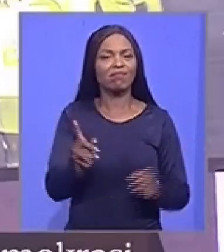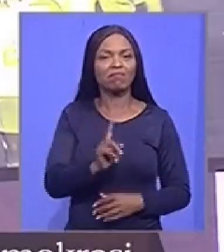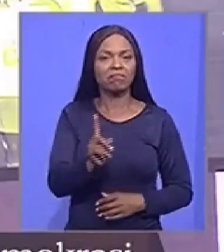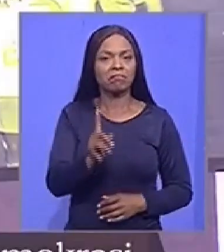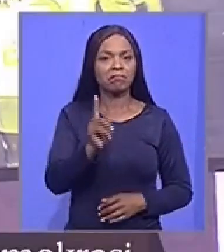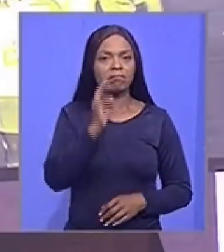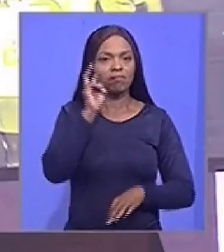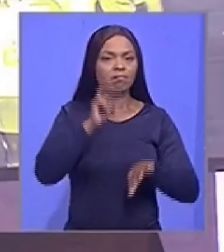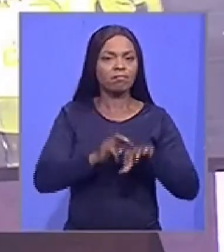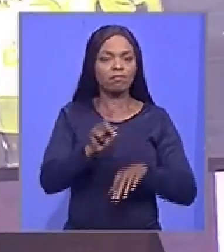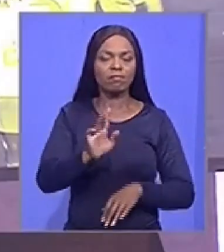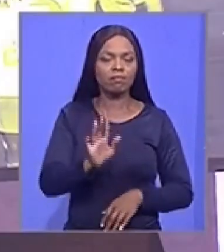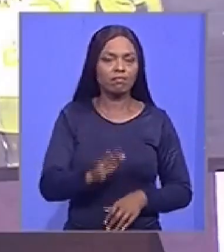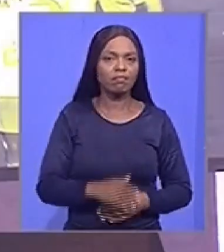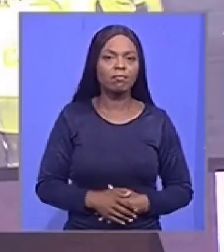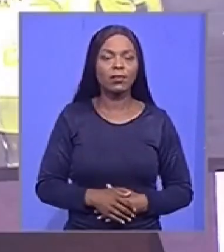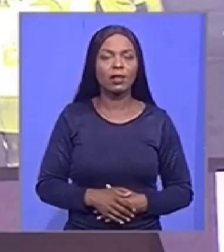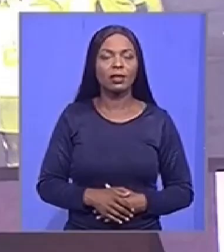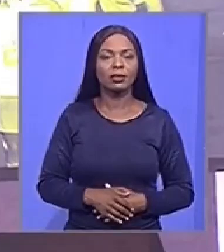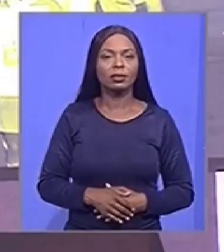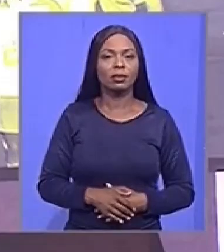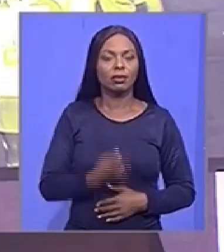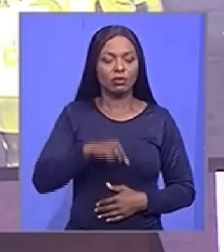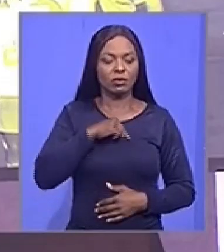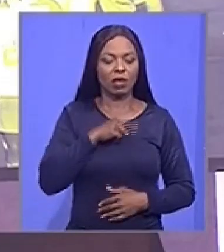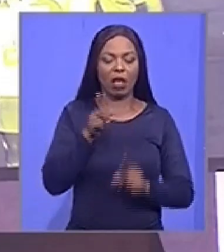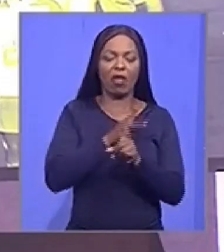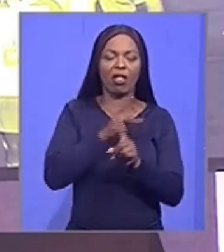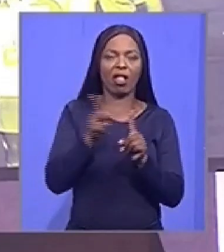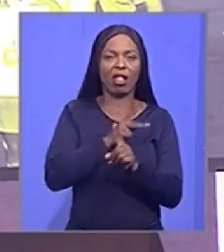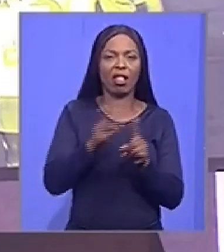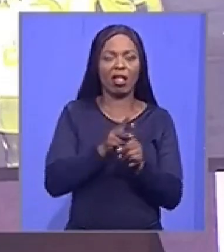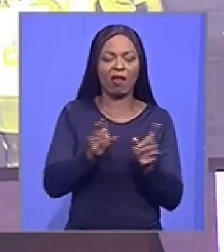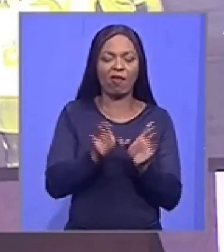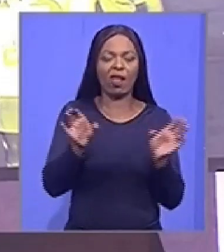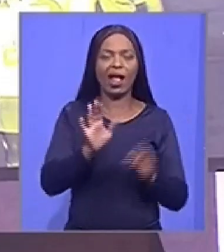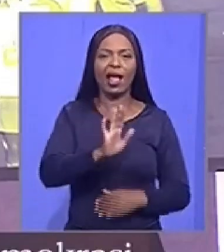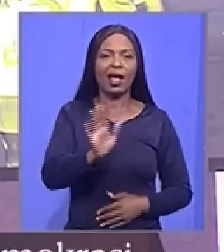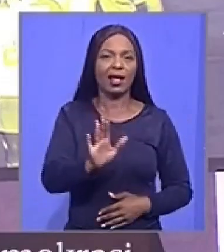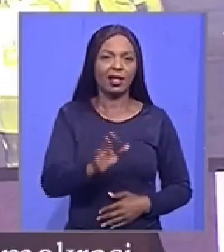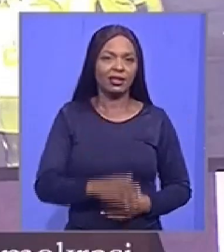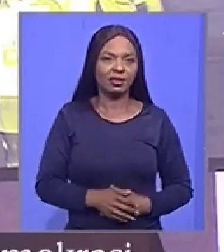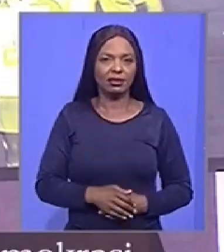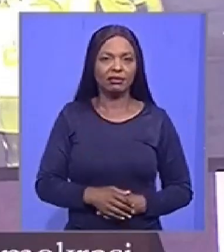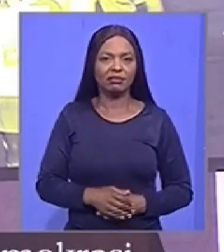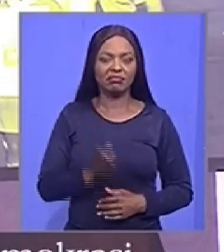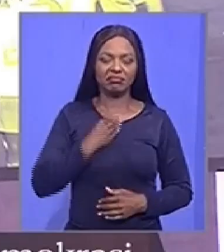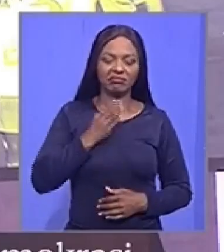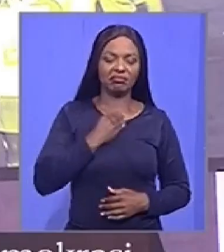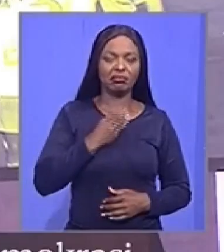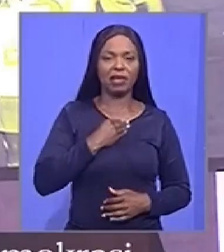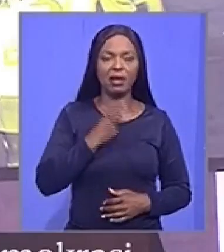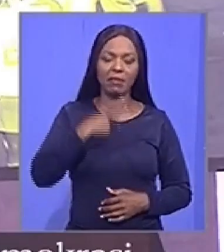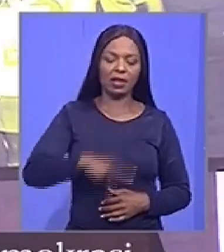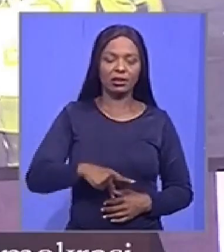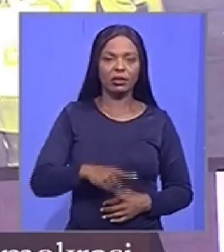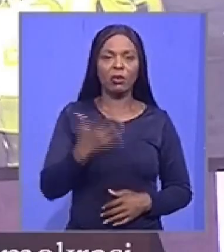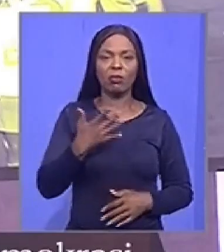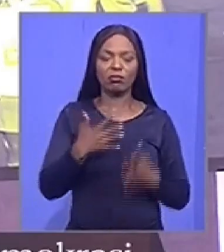We will not engage in acts of violence or intimidation, either in person or